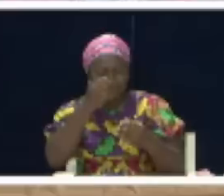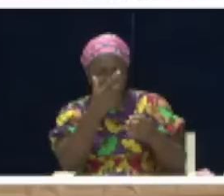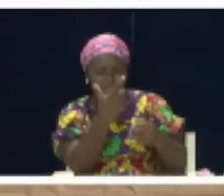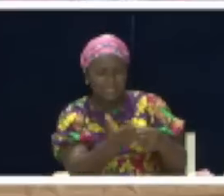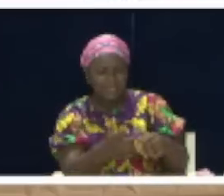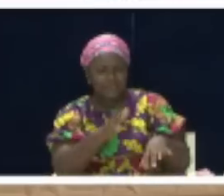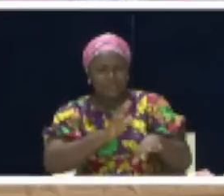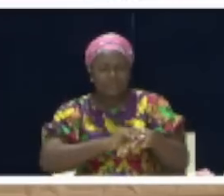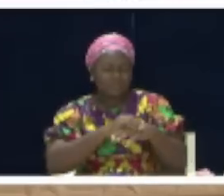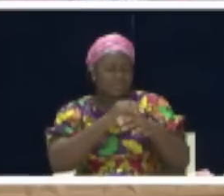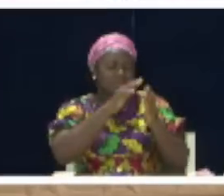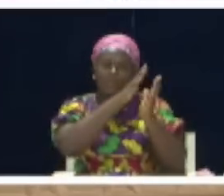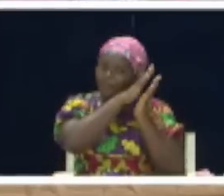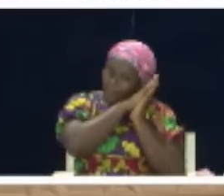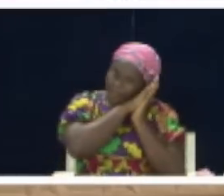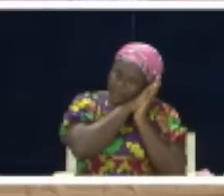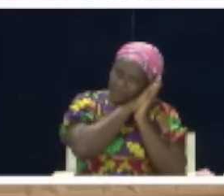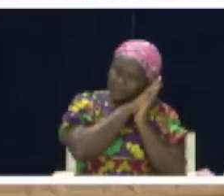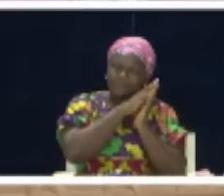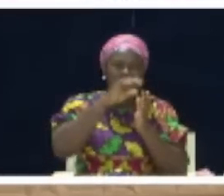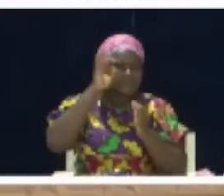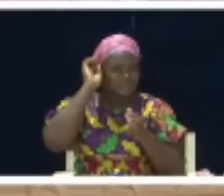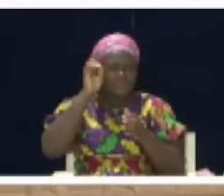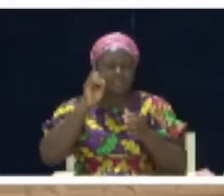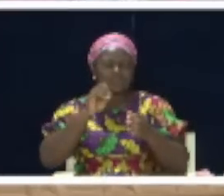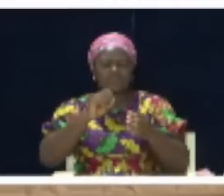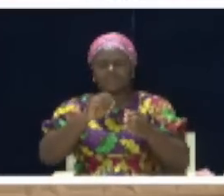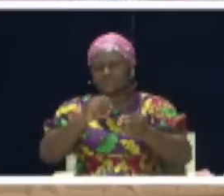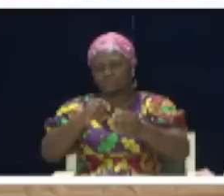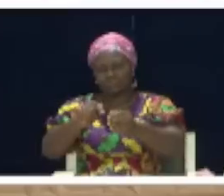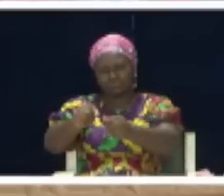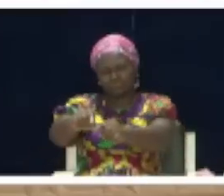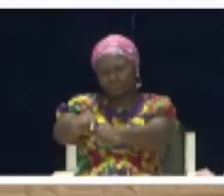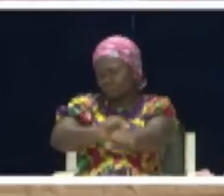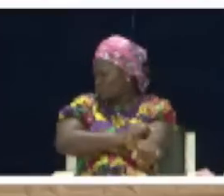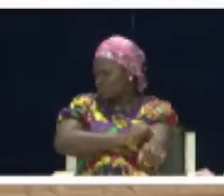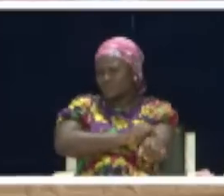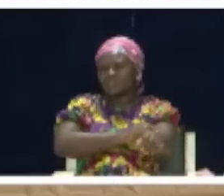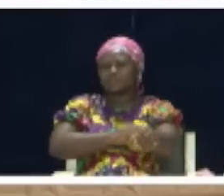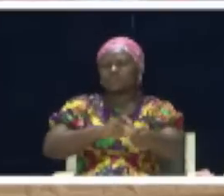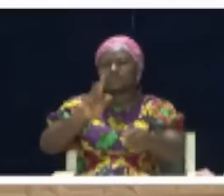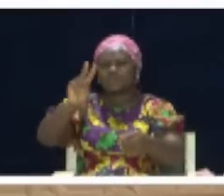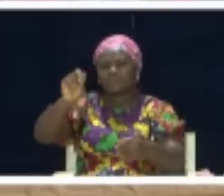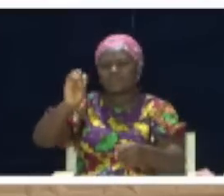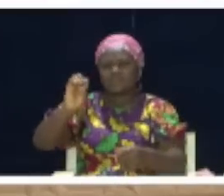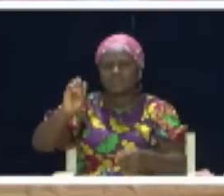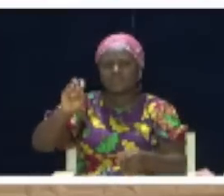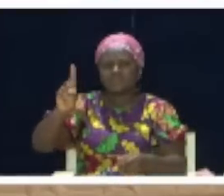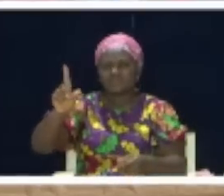And he drove the needle through his thigh, all the way through.